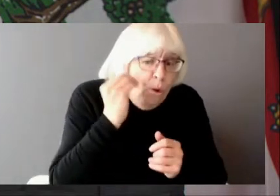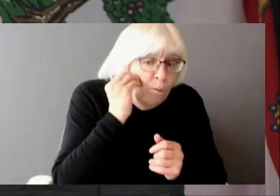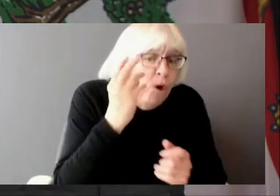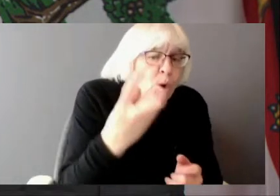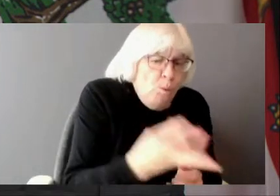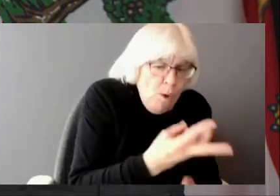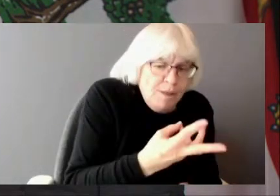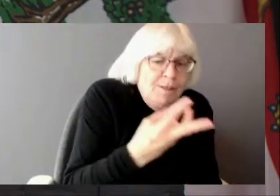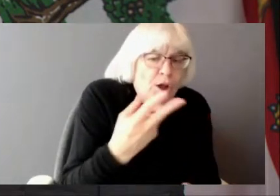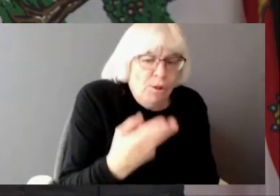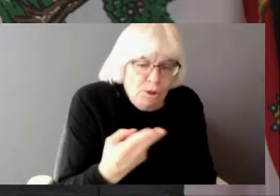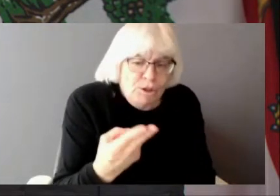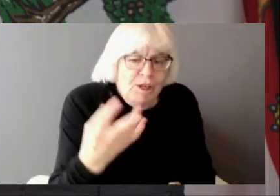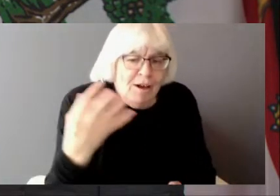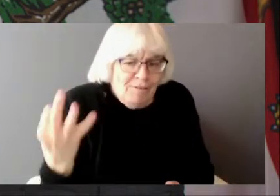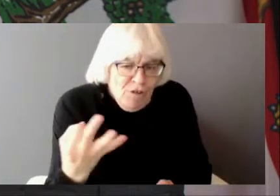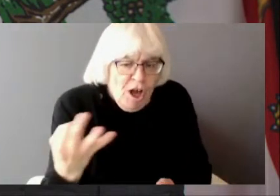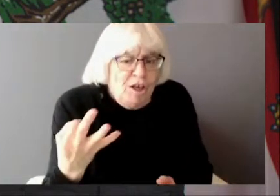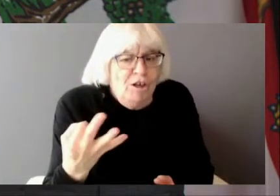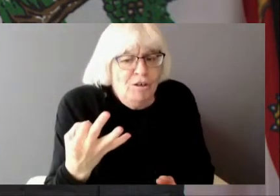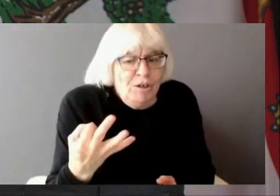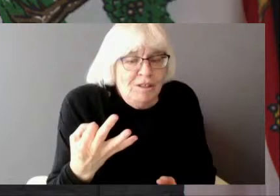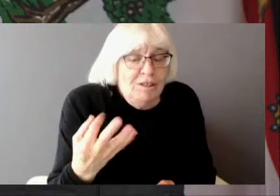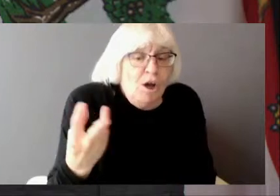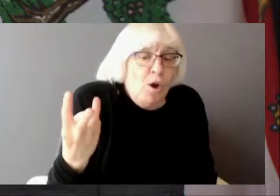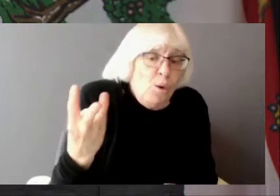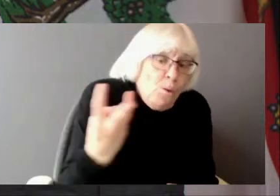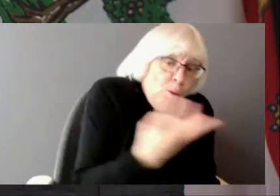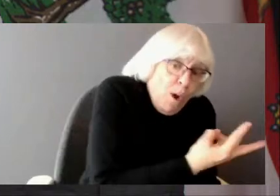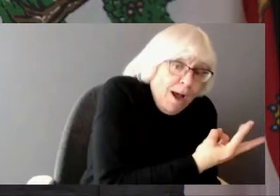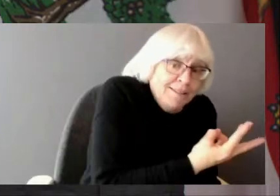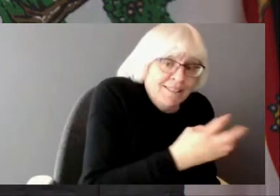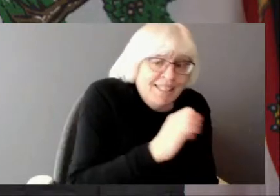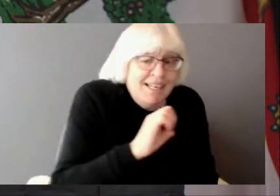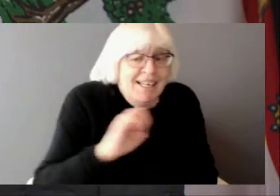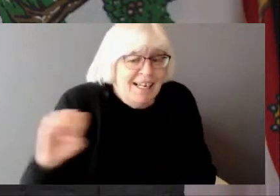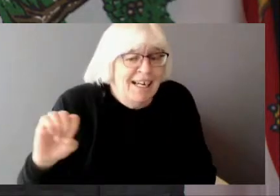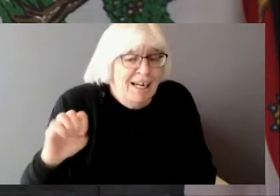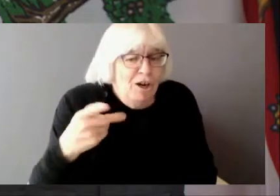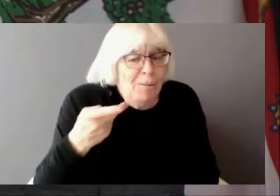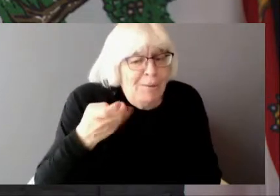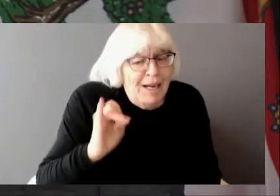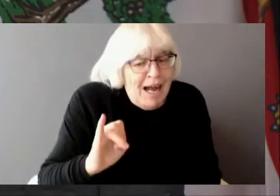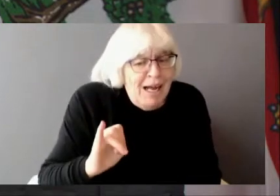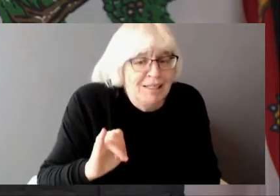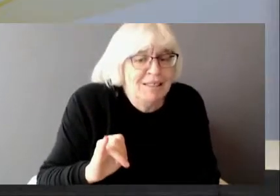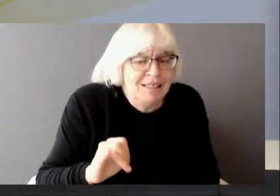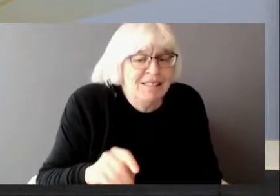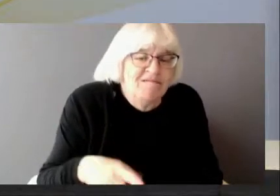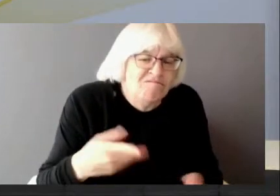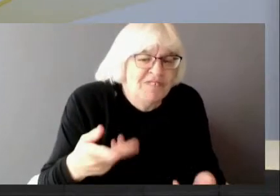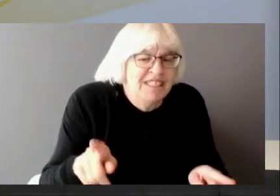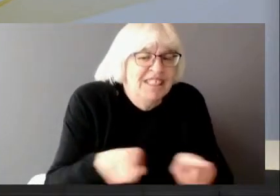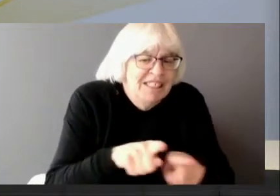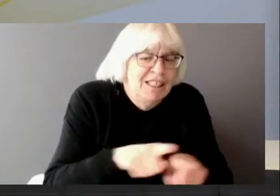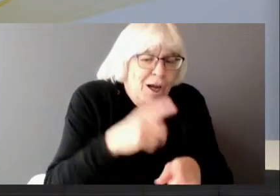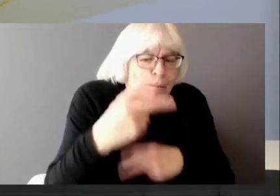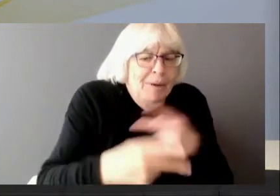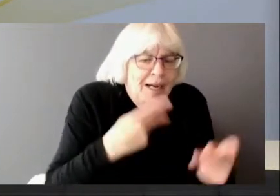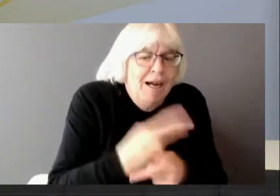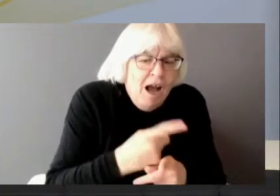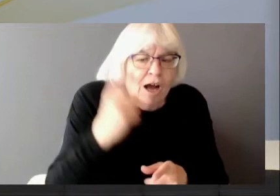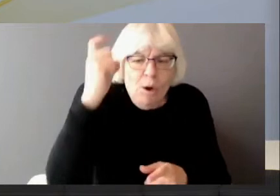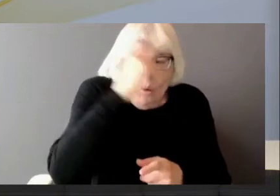western and eastern ends of the province to do those same type of residential care homes. And it's also